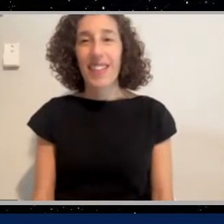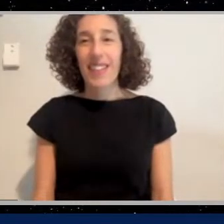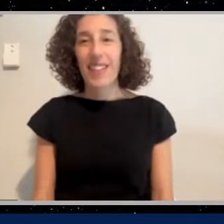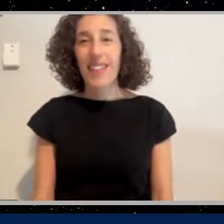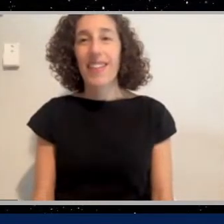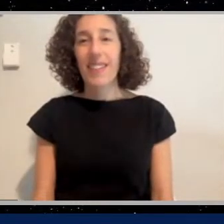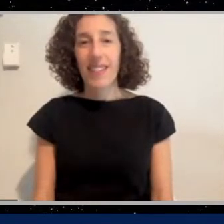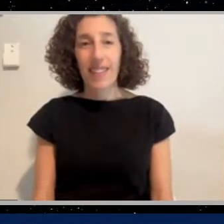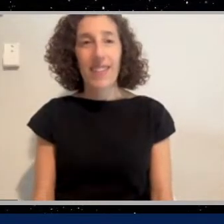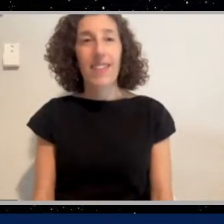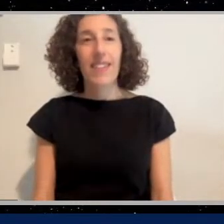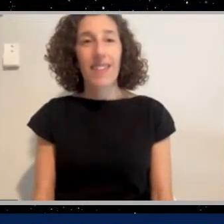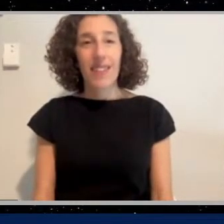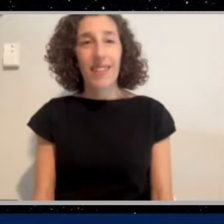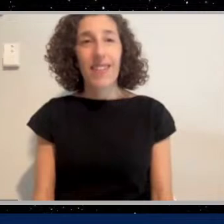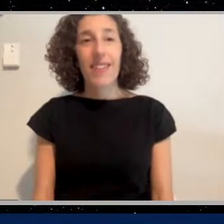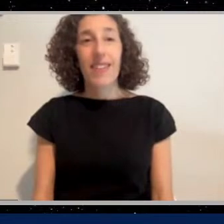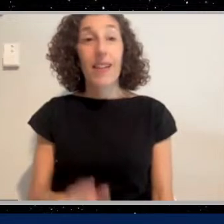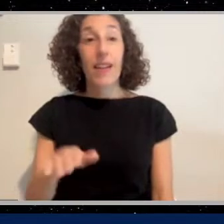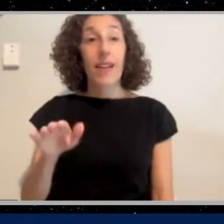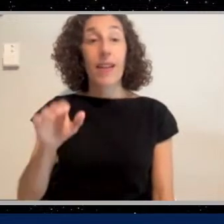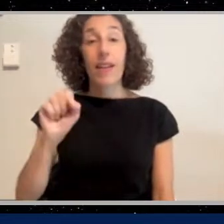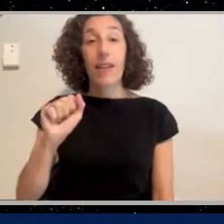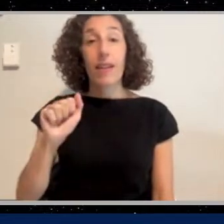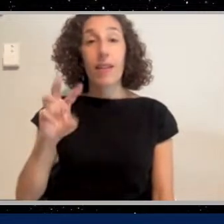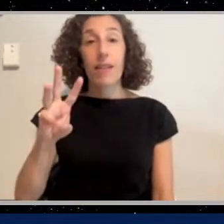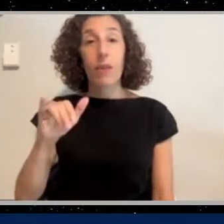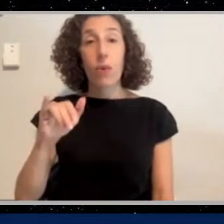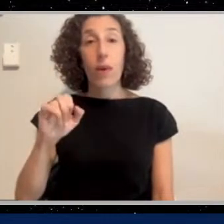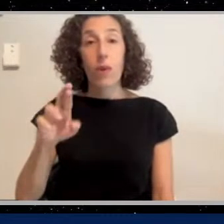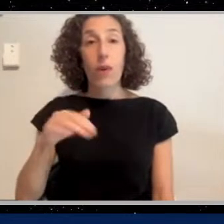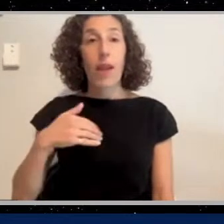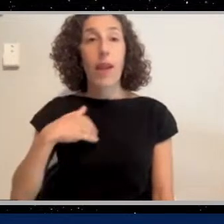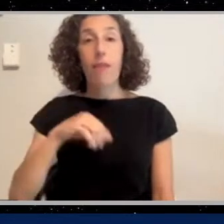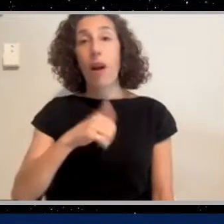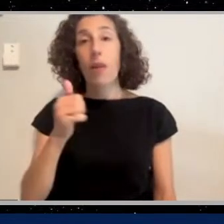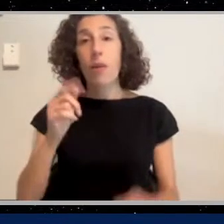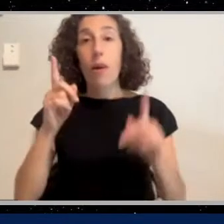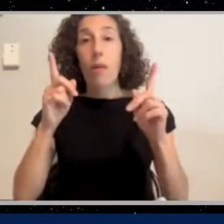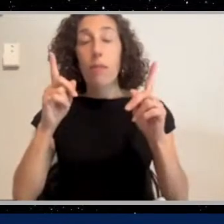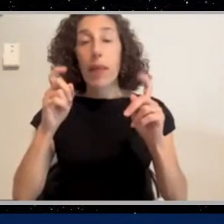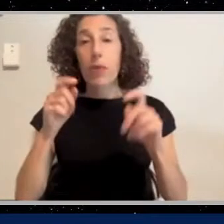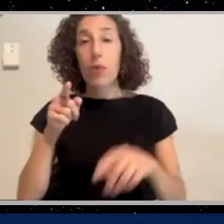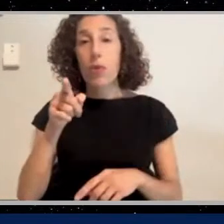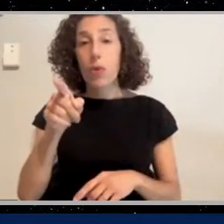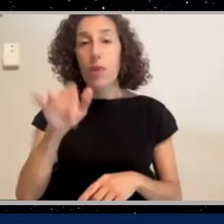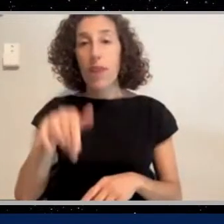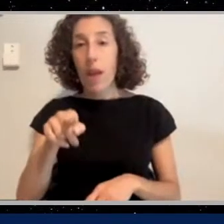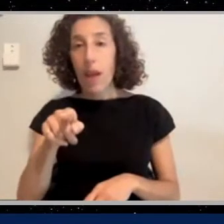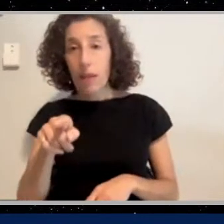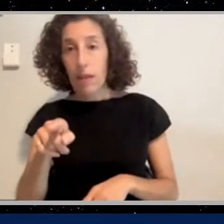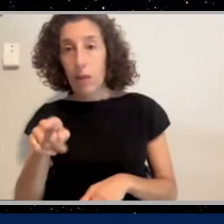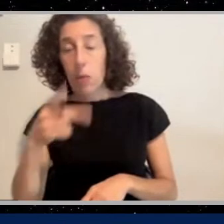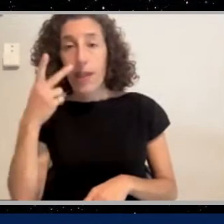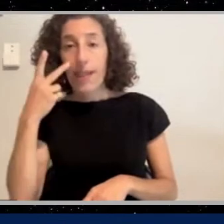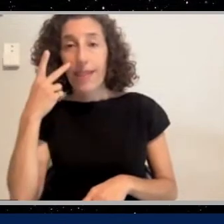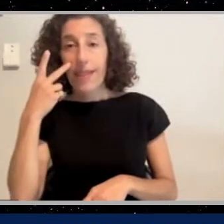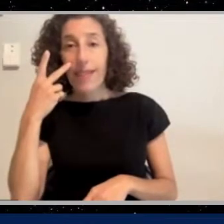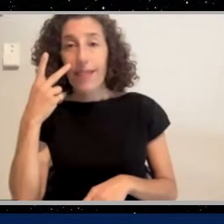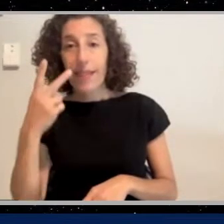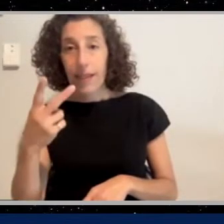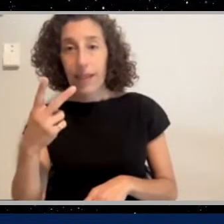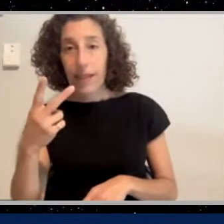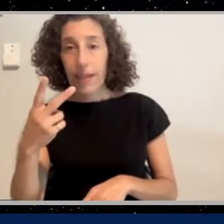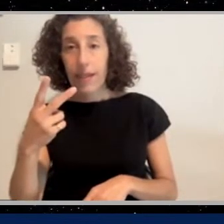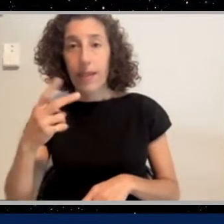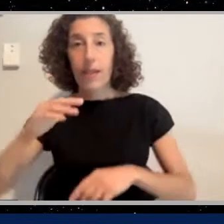And here we go, That's Sawyer. amazing. This here's a better shot that sort of shows. I mean, not better shot, but there's a shot in the background where you can see the side cargo hatch and the